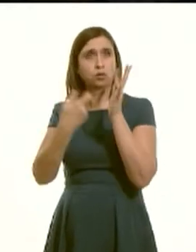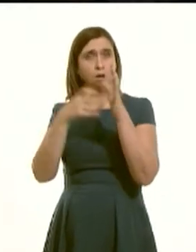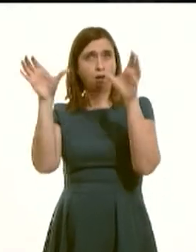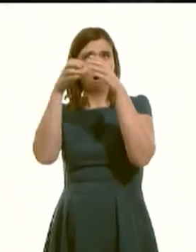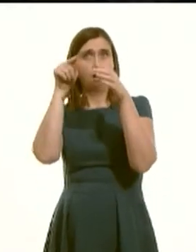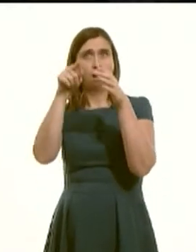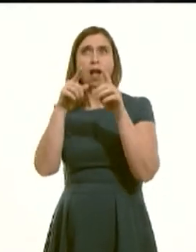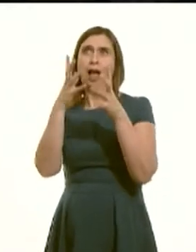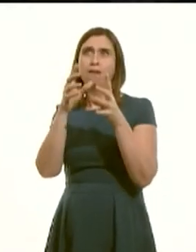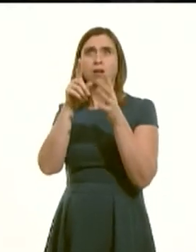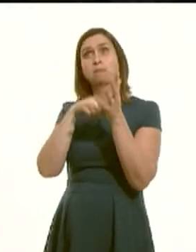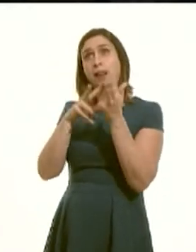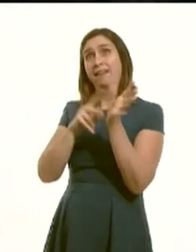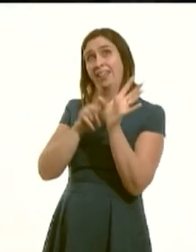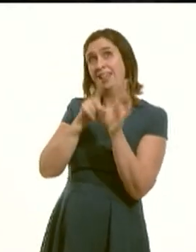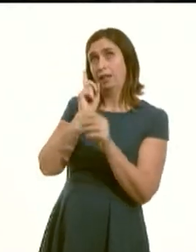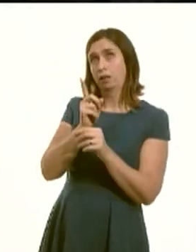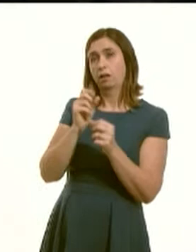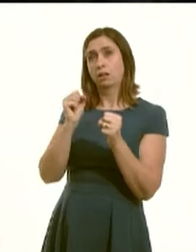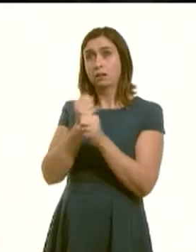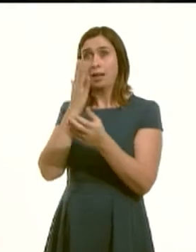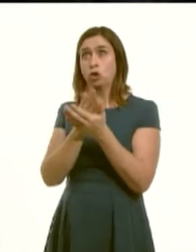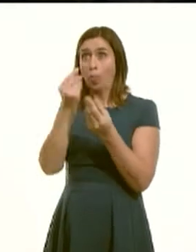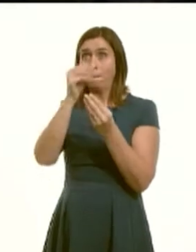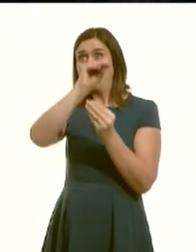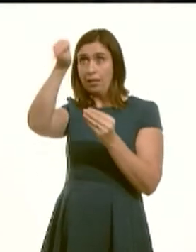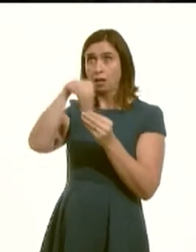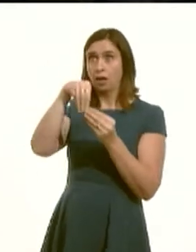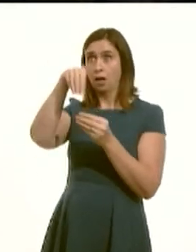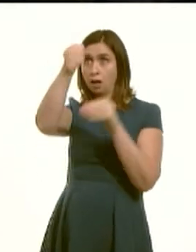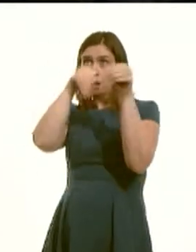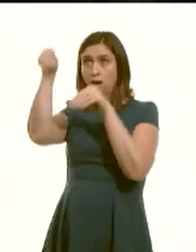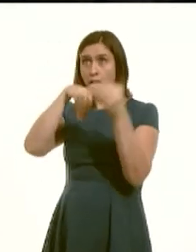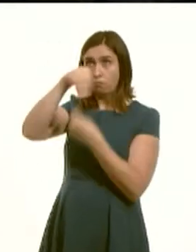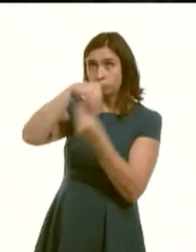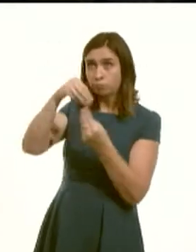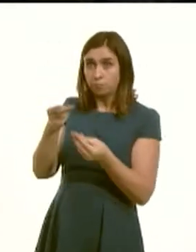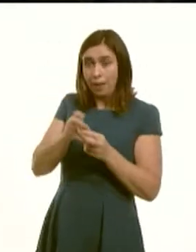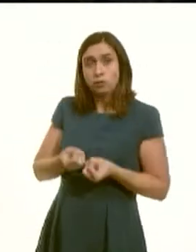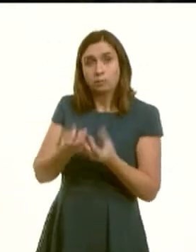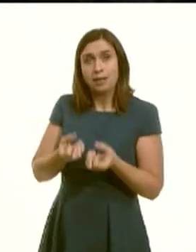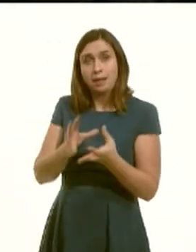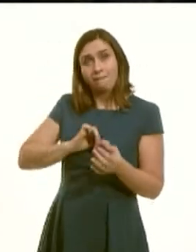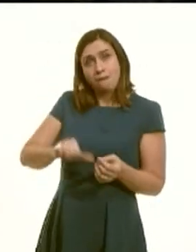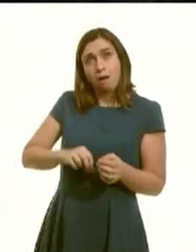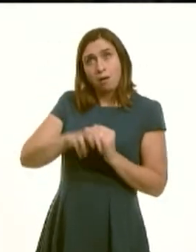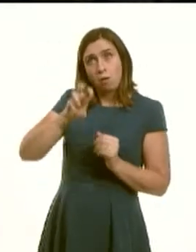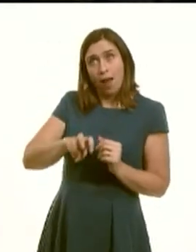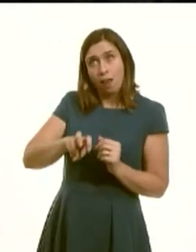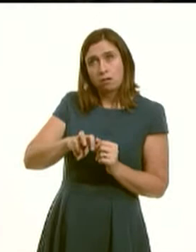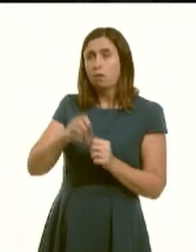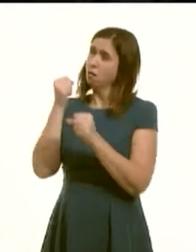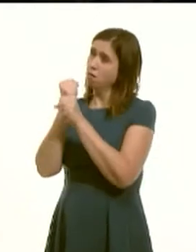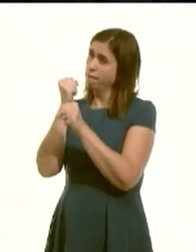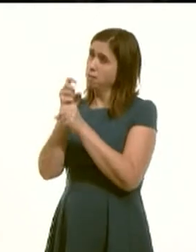ways in which we can ensure we keep money in Wales and reinvest to support our farmers? And can I ask, how is the Welsh